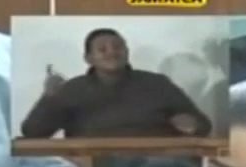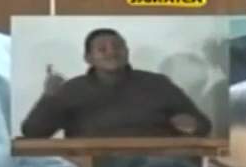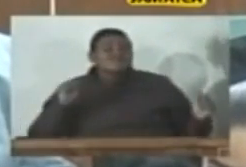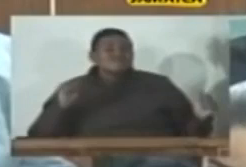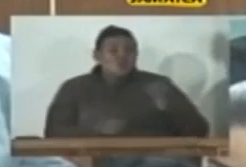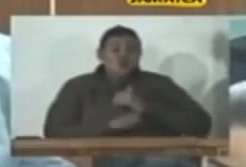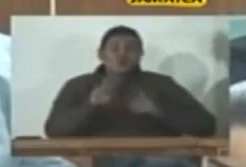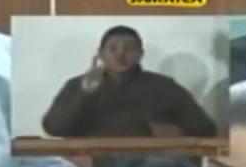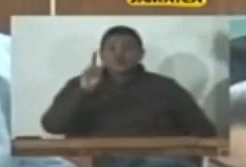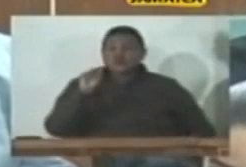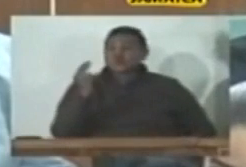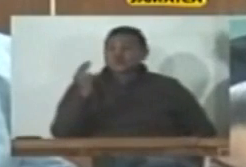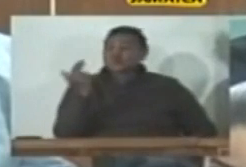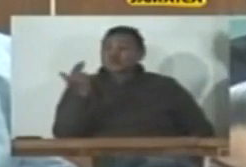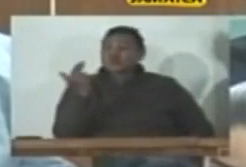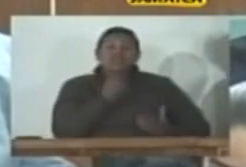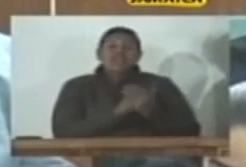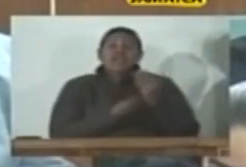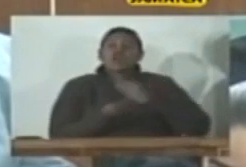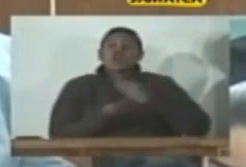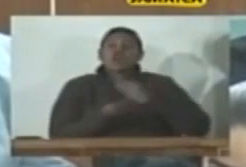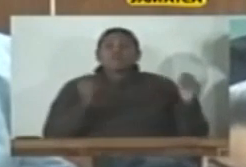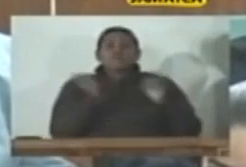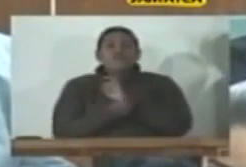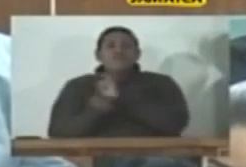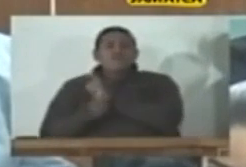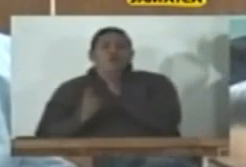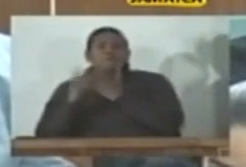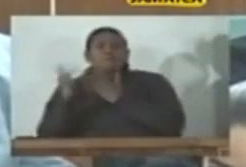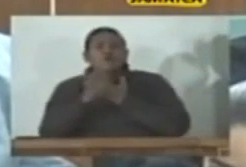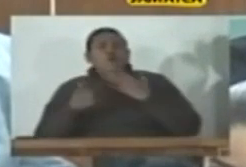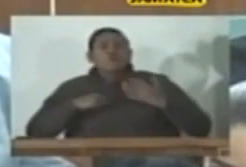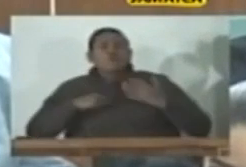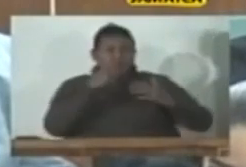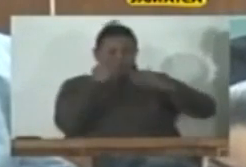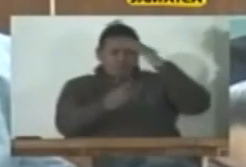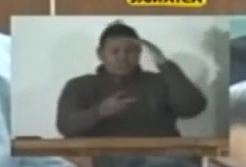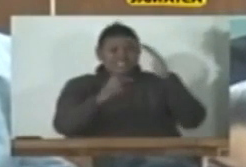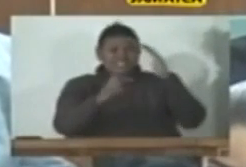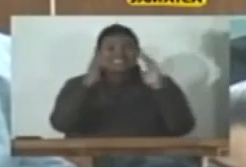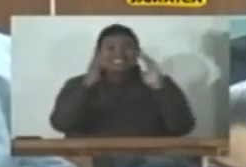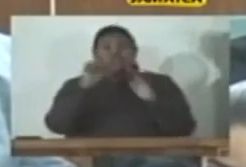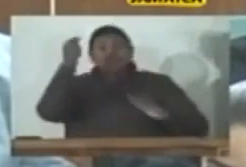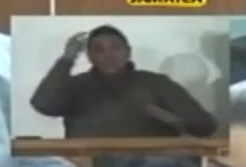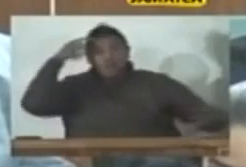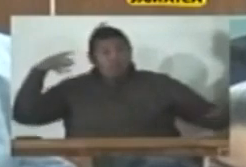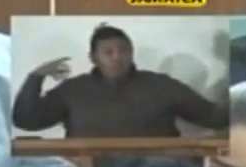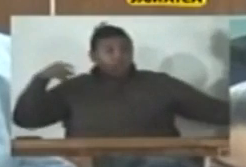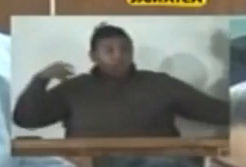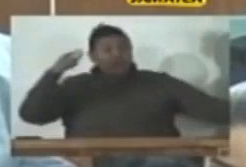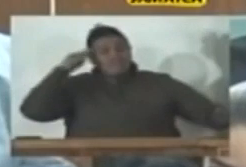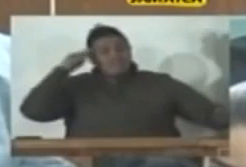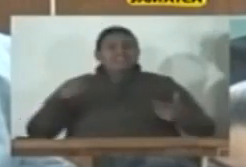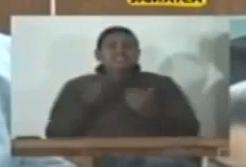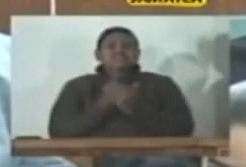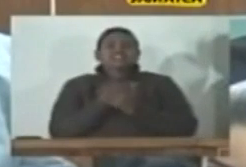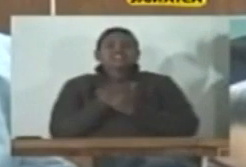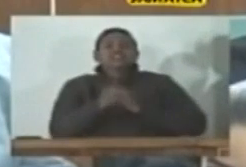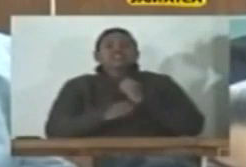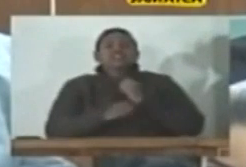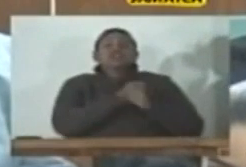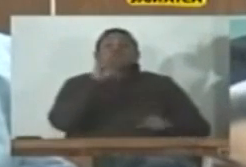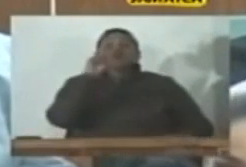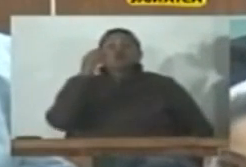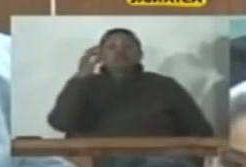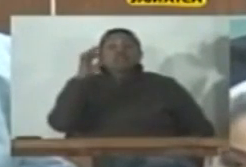projecting central government capital expenditure for this coming fiscal year, 2019-20, of $128.9 billion.